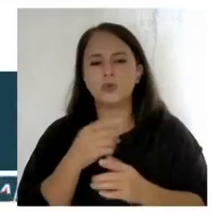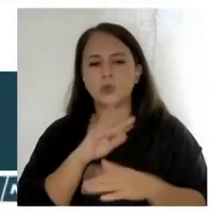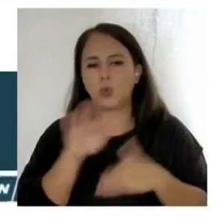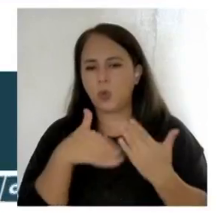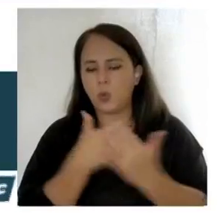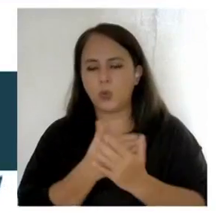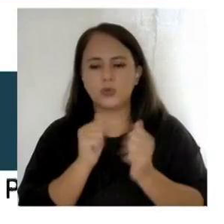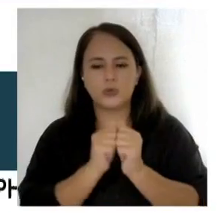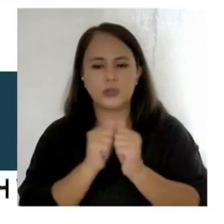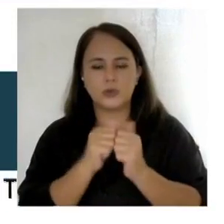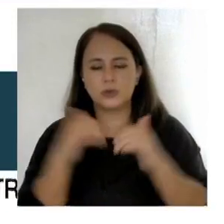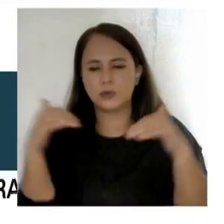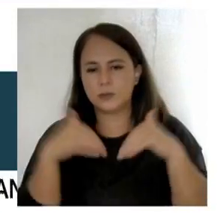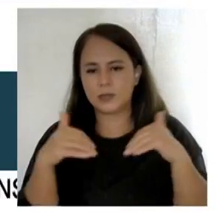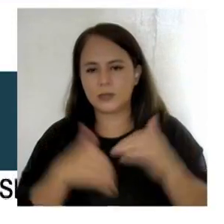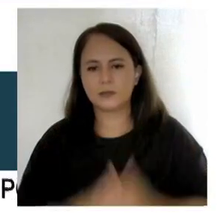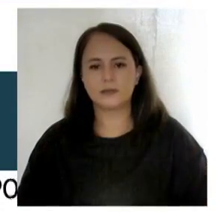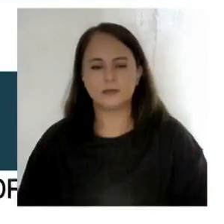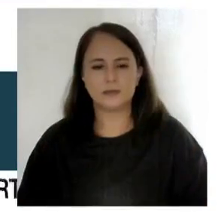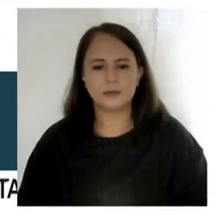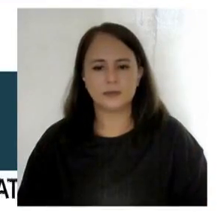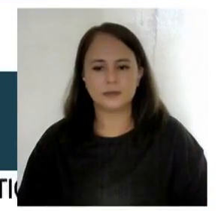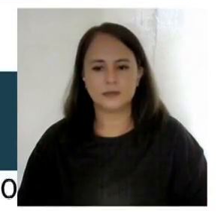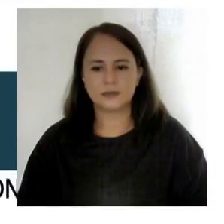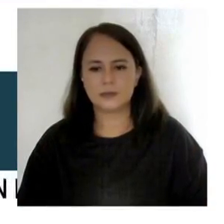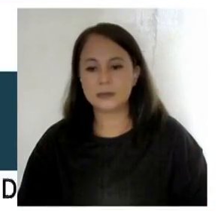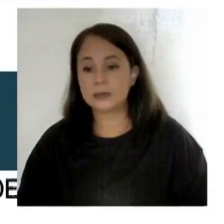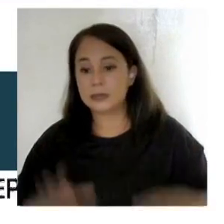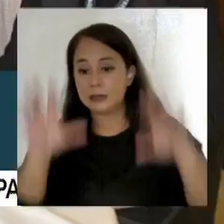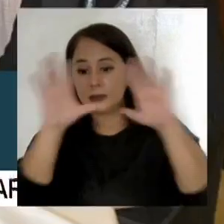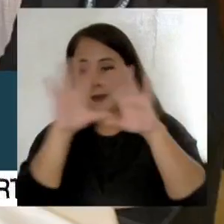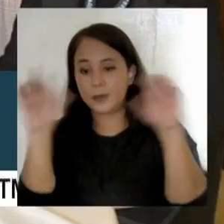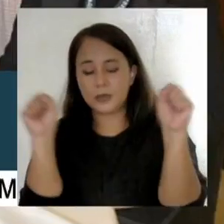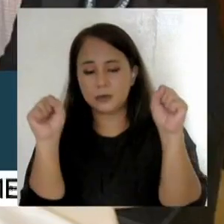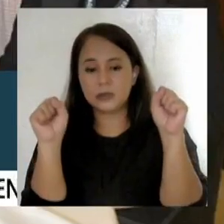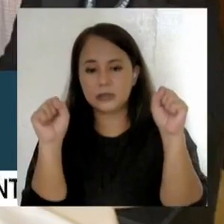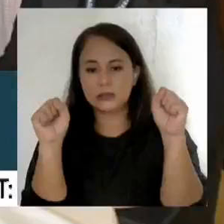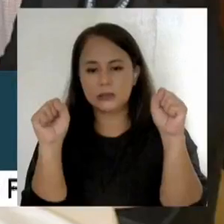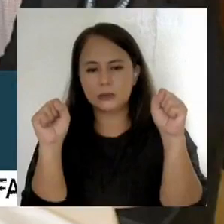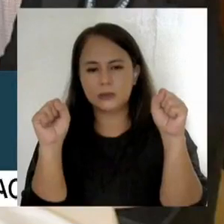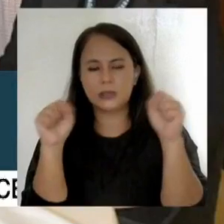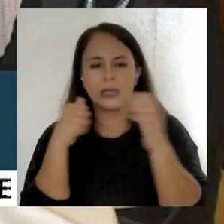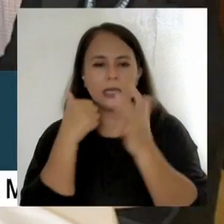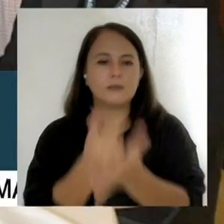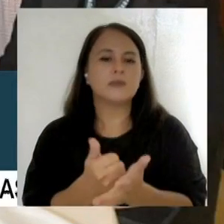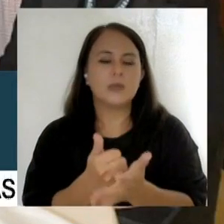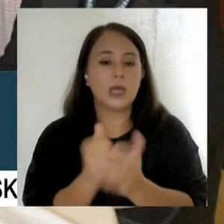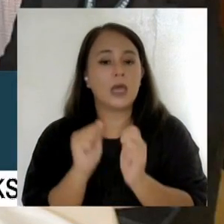that meeting, Mayor? The president is extending help to us by